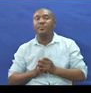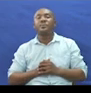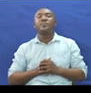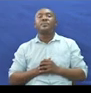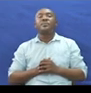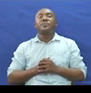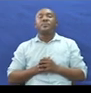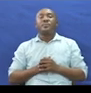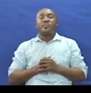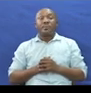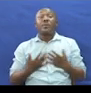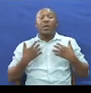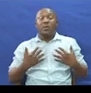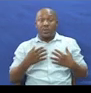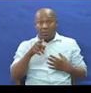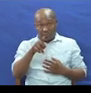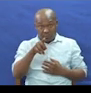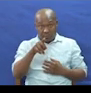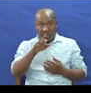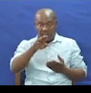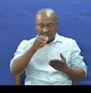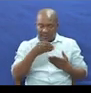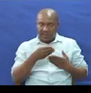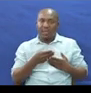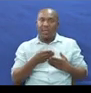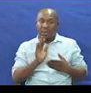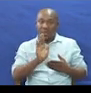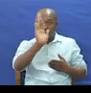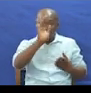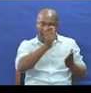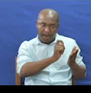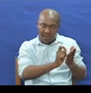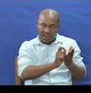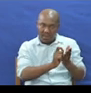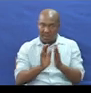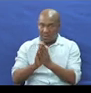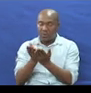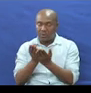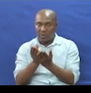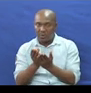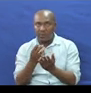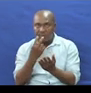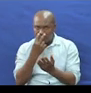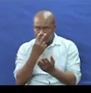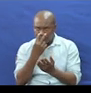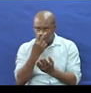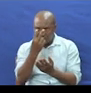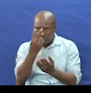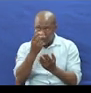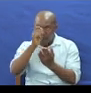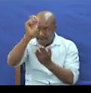fast. So take your pen and a notebook. You will be writing down